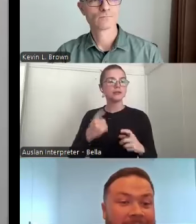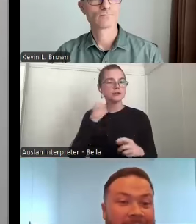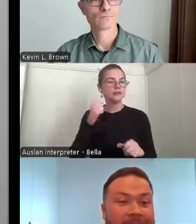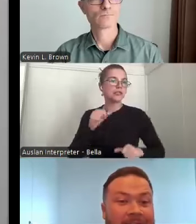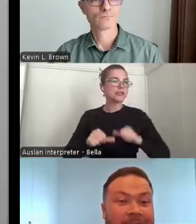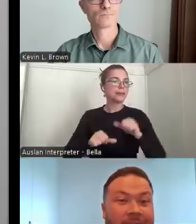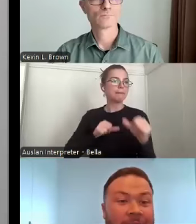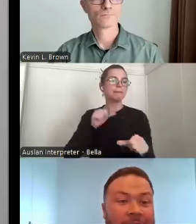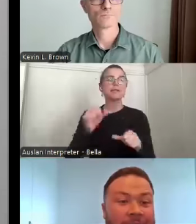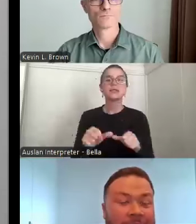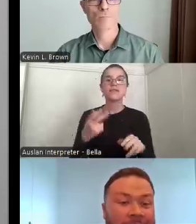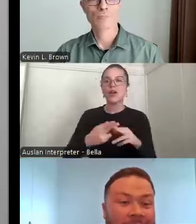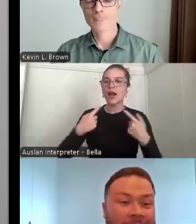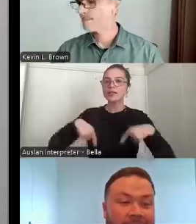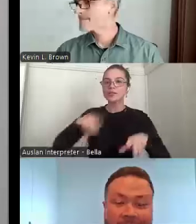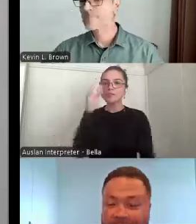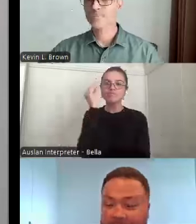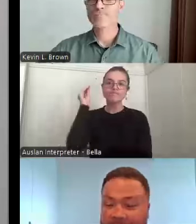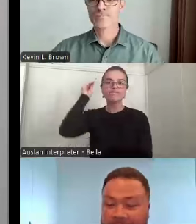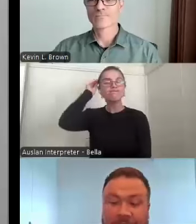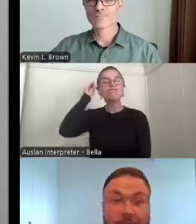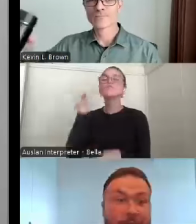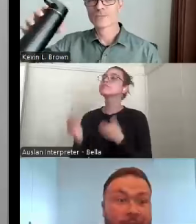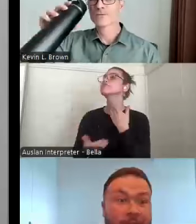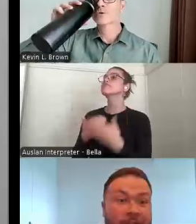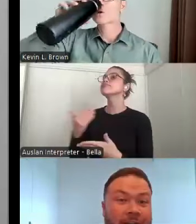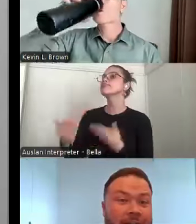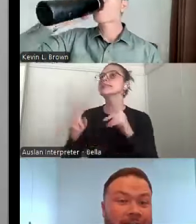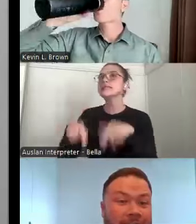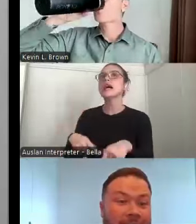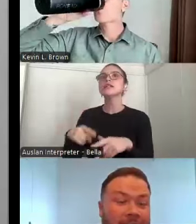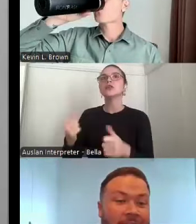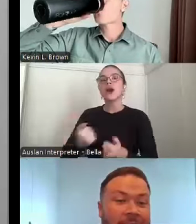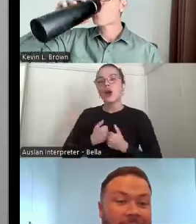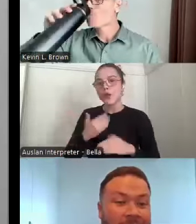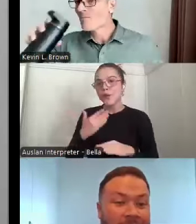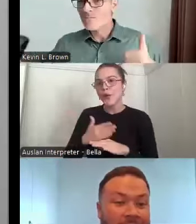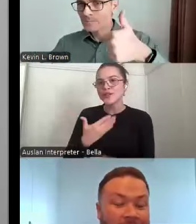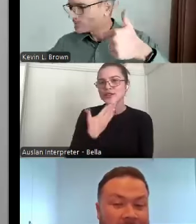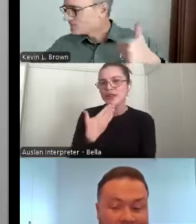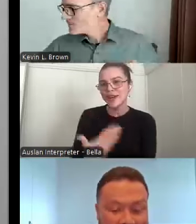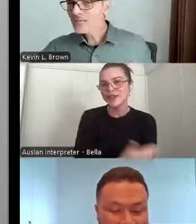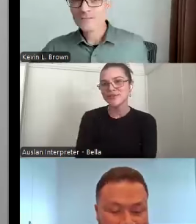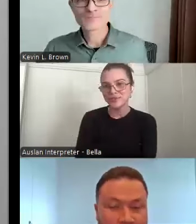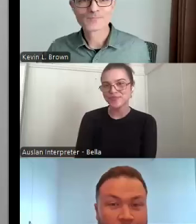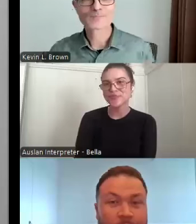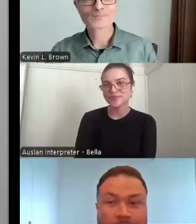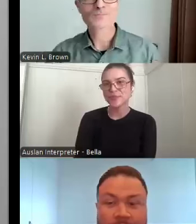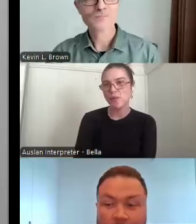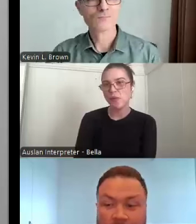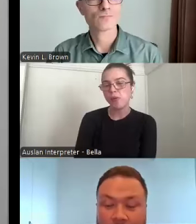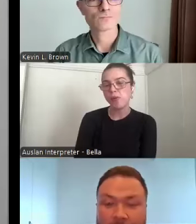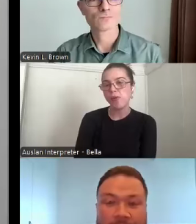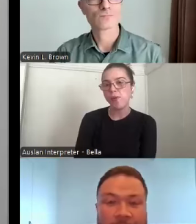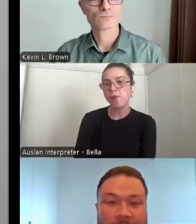bite-sized pieces for us to go away and sort of start doing some work straight away. So thank you for that. What we'll do